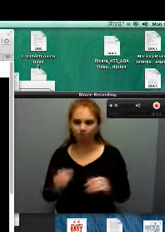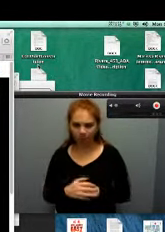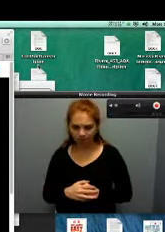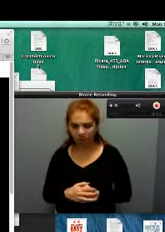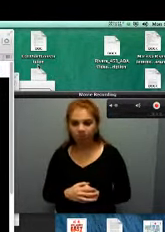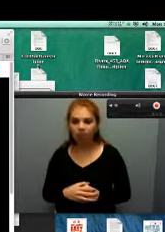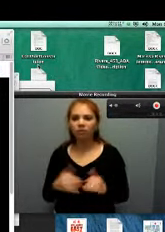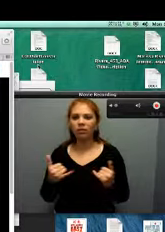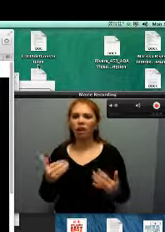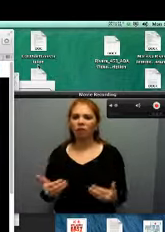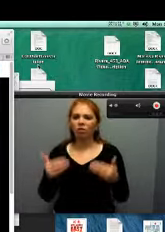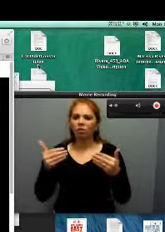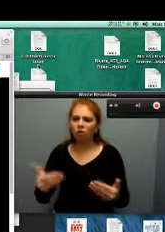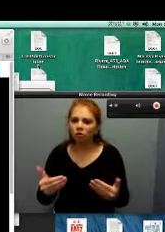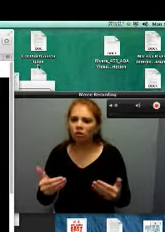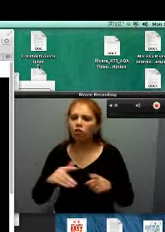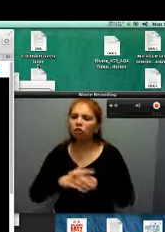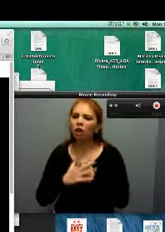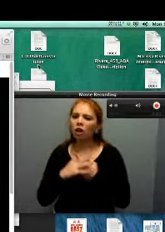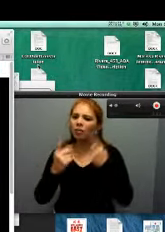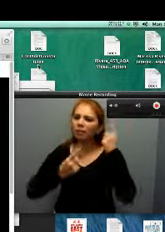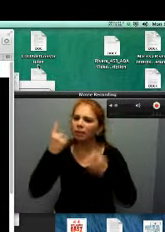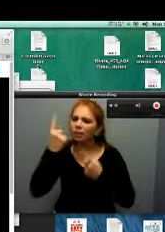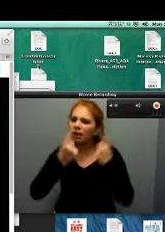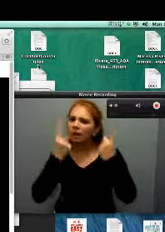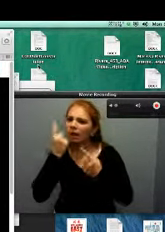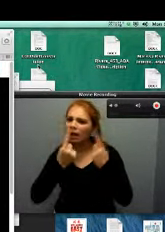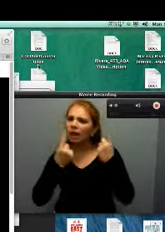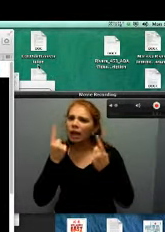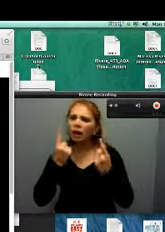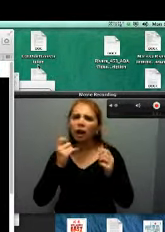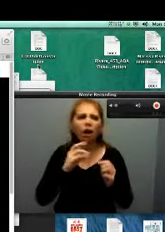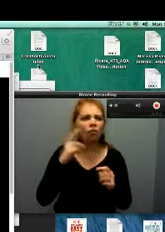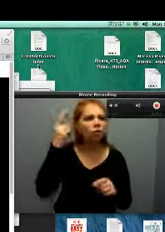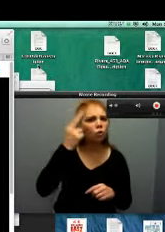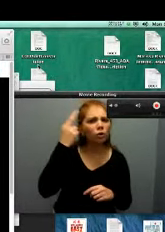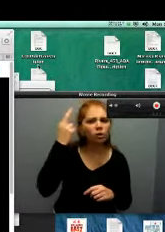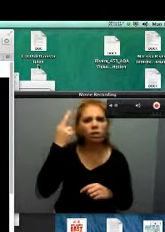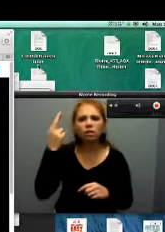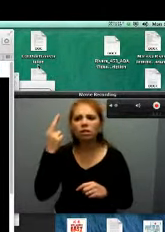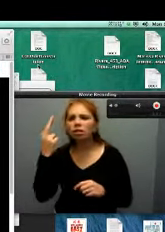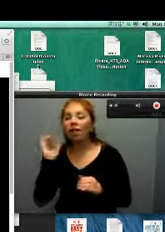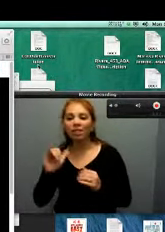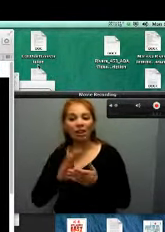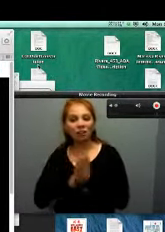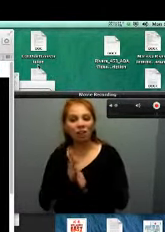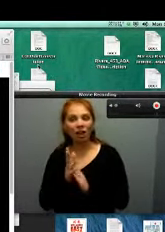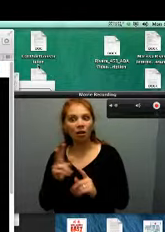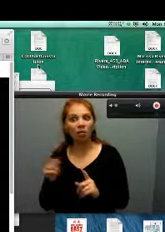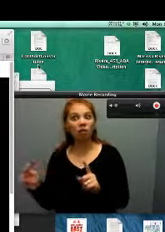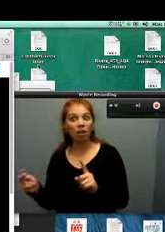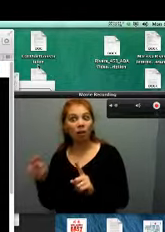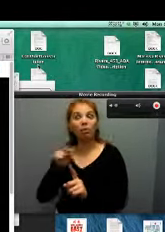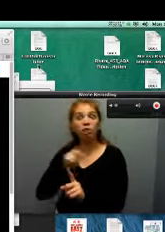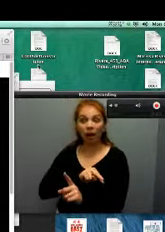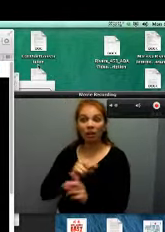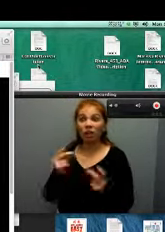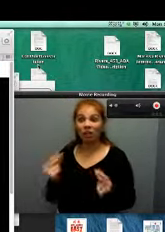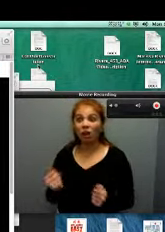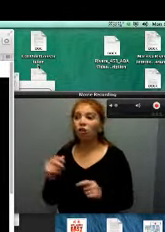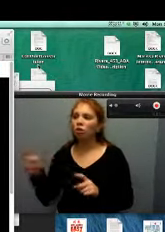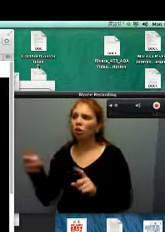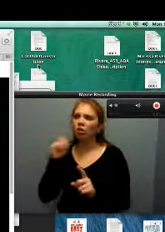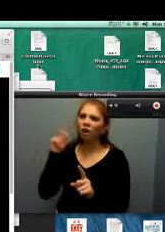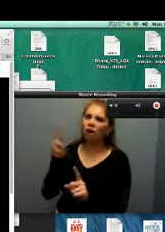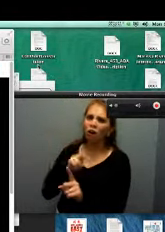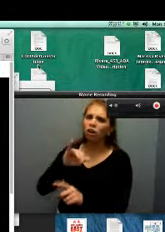But then you start thinking, well, these reasons, this is where it becomes subjective. So John knew there